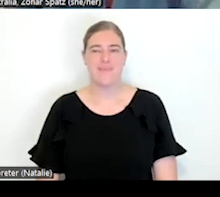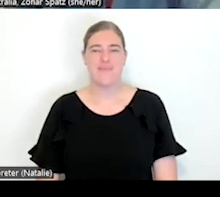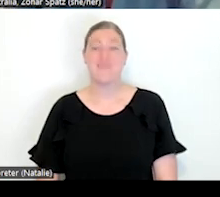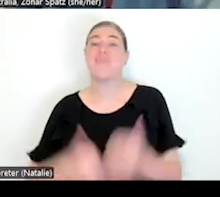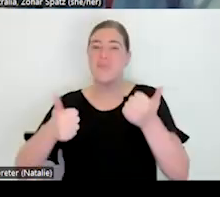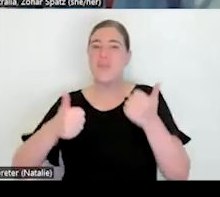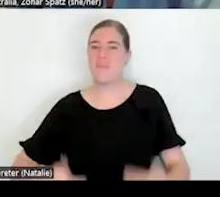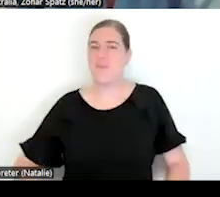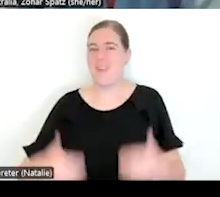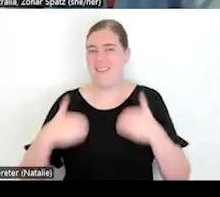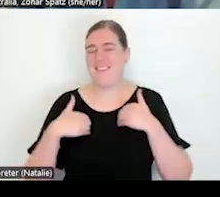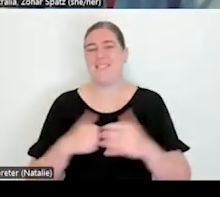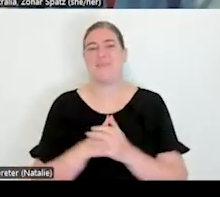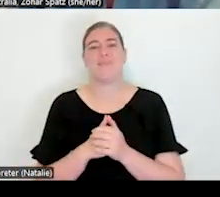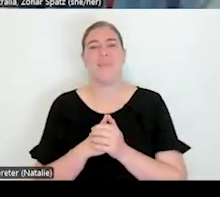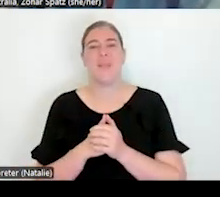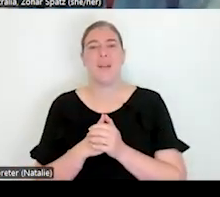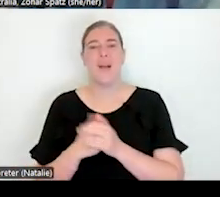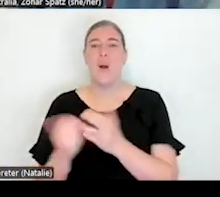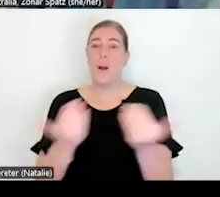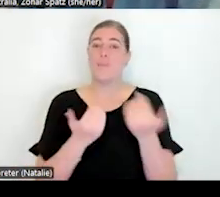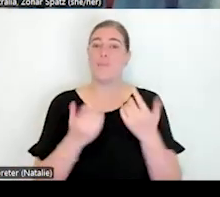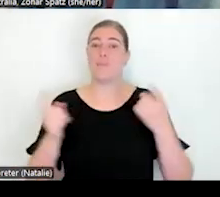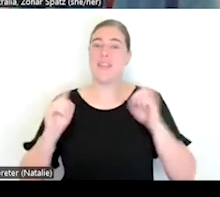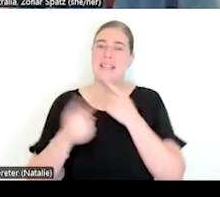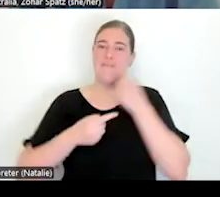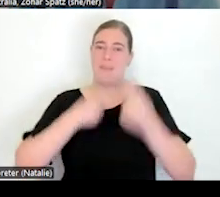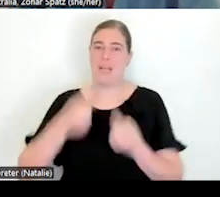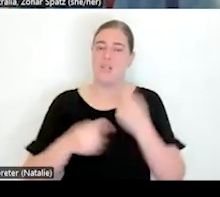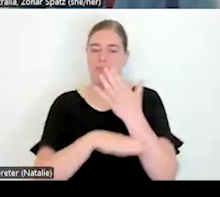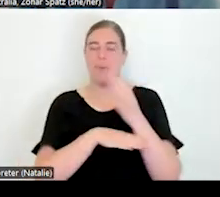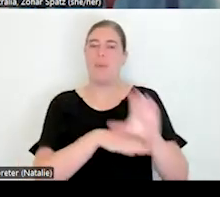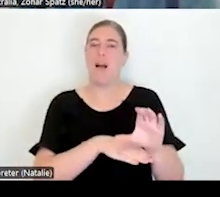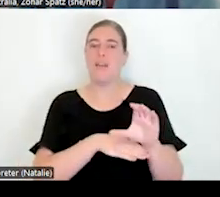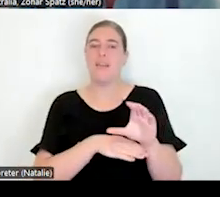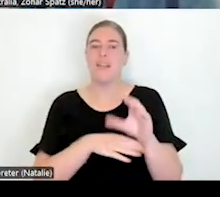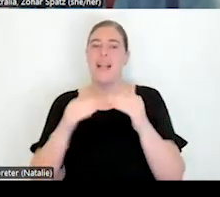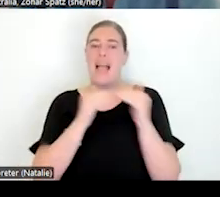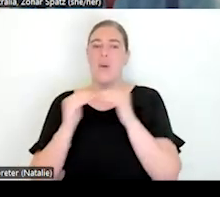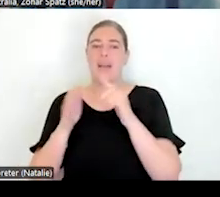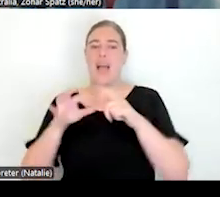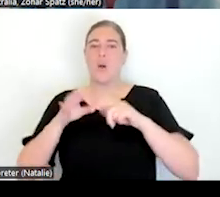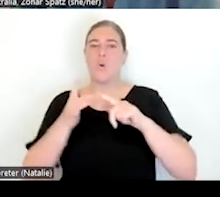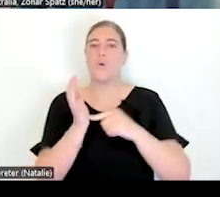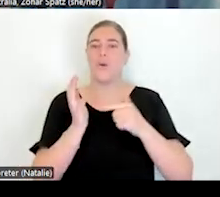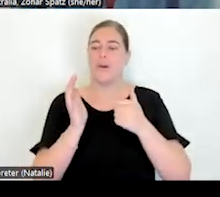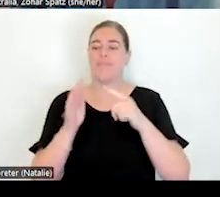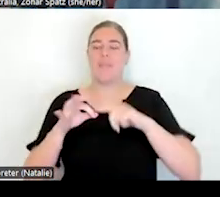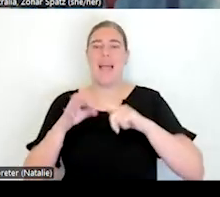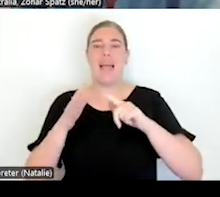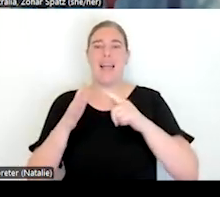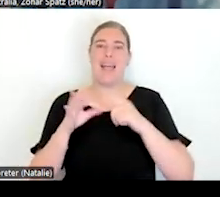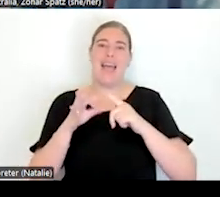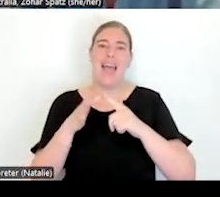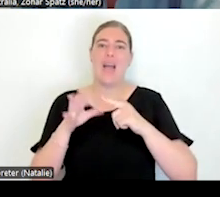Good morning, everybody, and welcome to today's information webinar, Equity, the Arts and Disability Associated